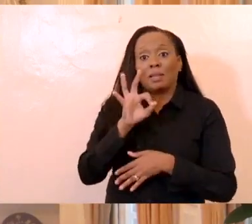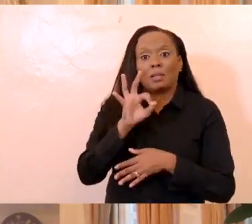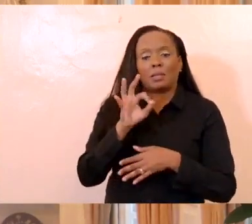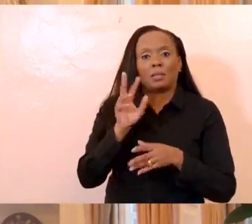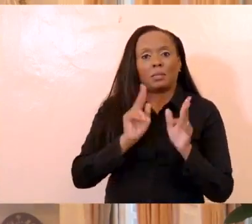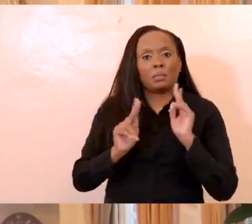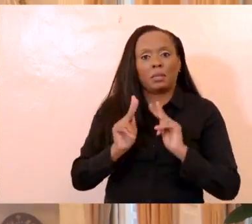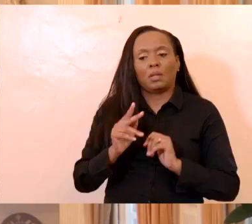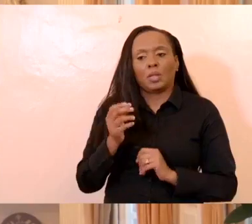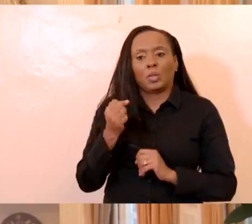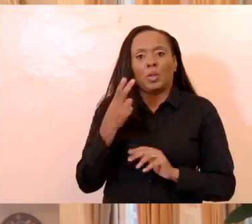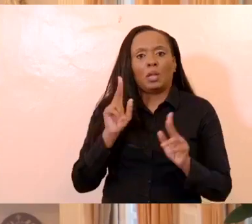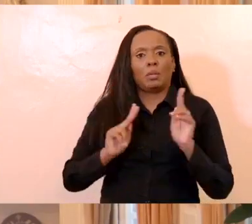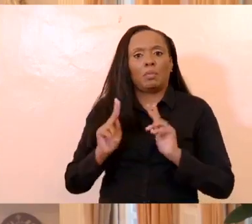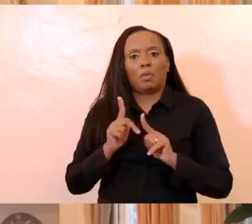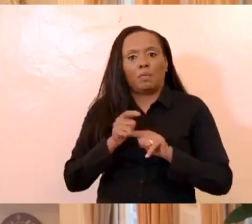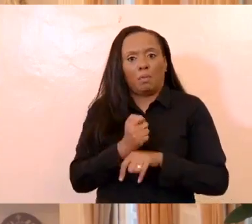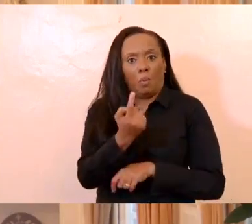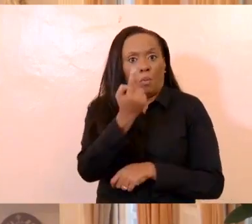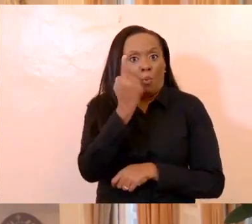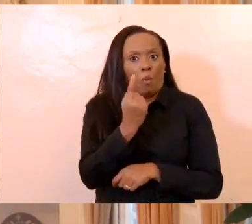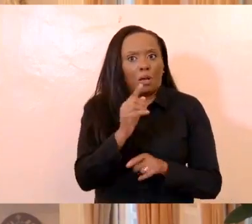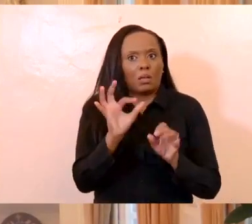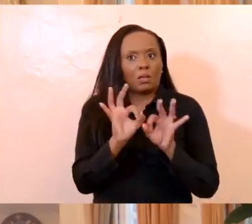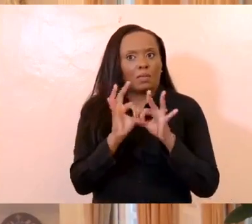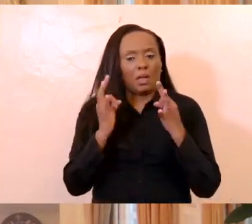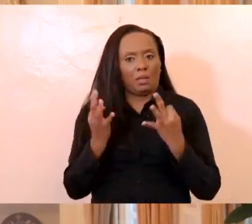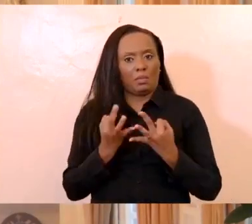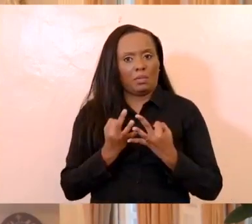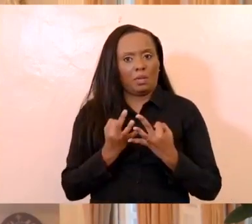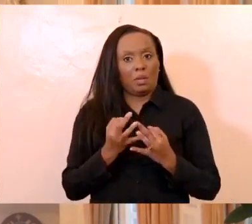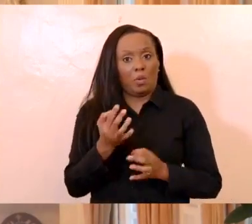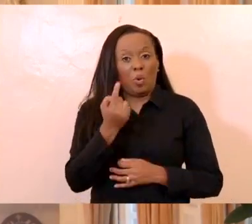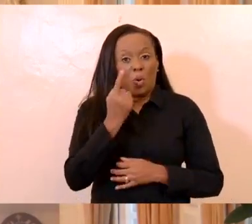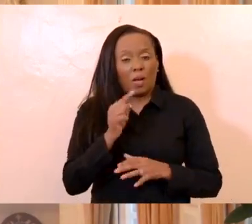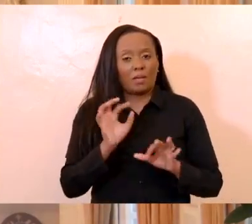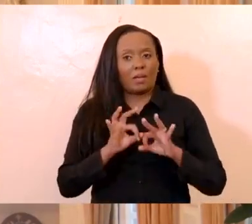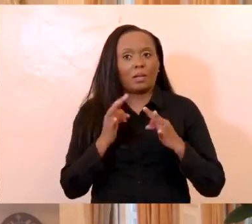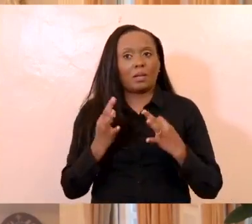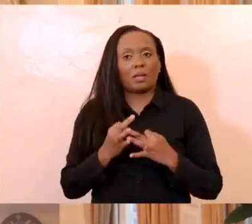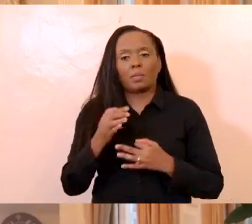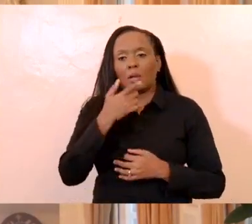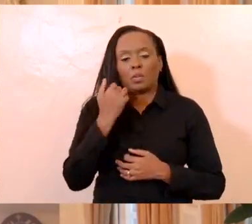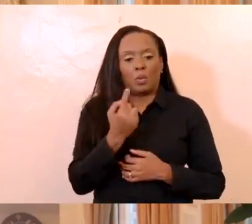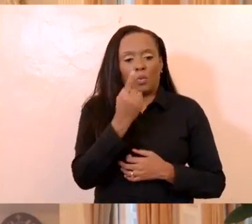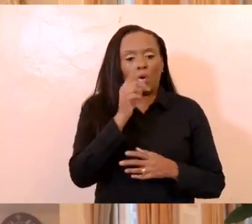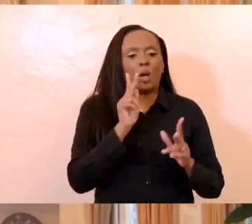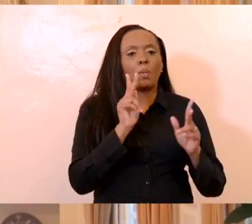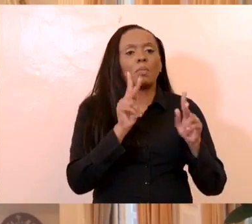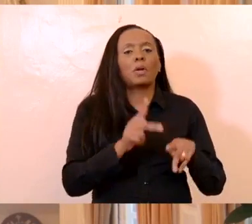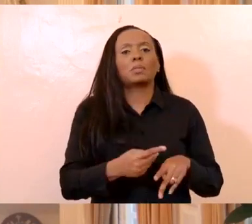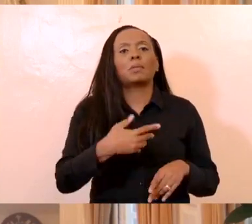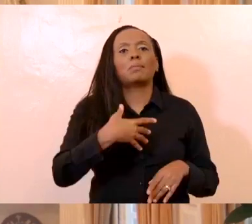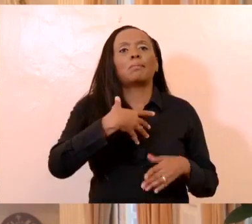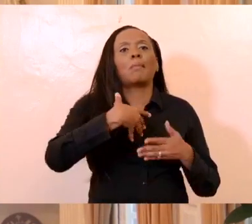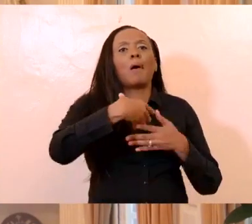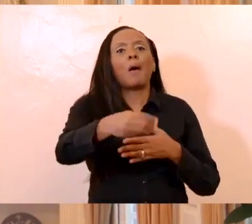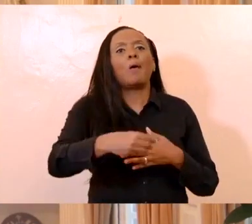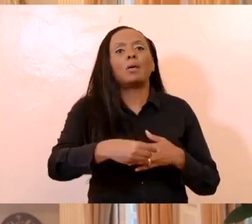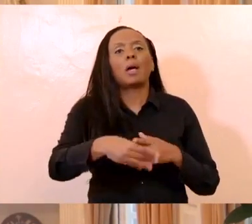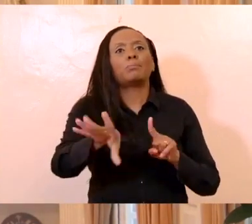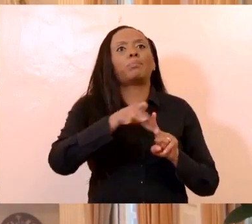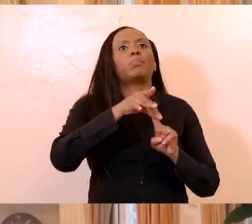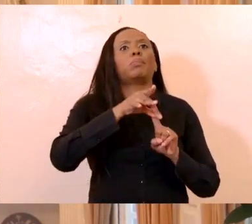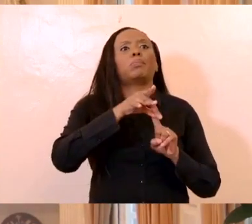persons from one family because of exposure to a contact. And this is something that we would have to try desperately